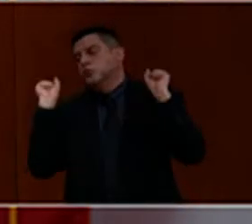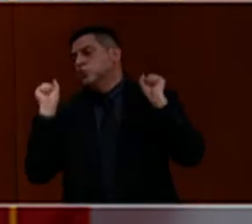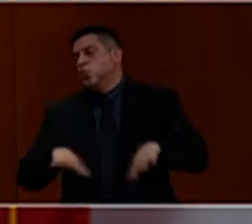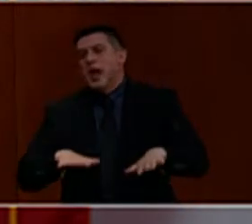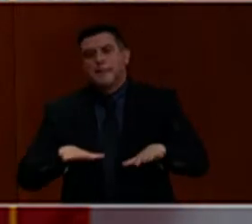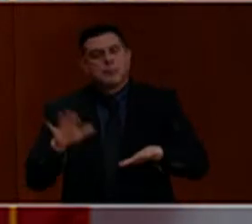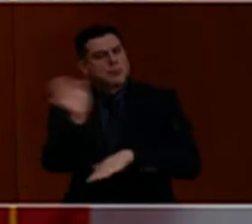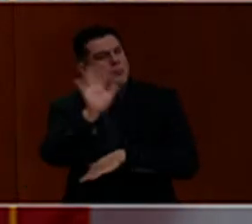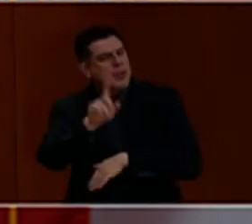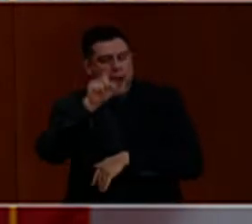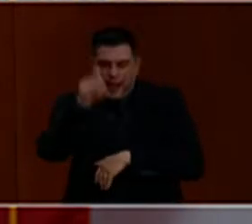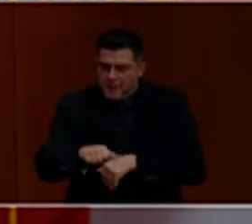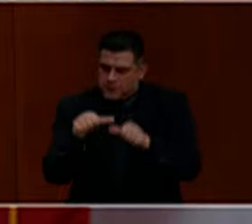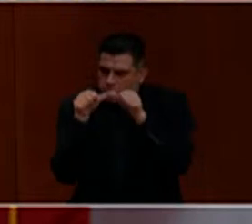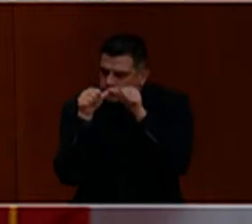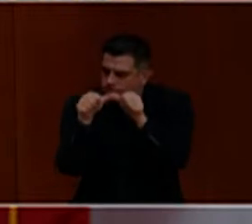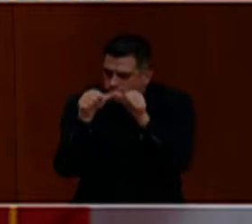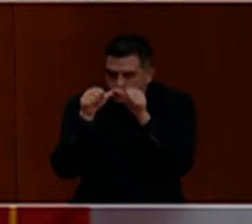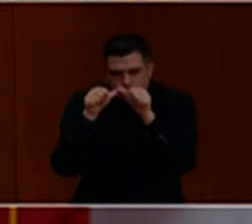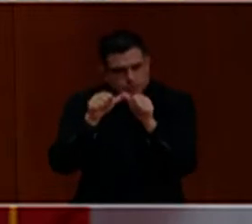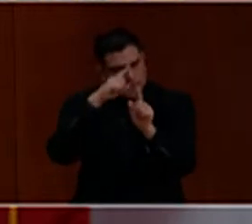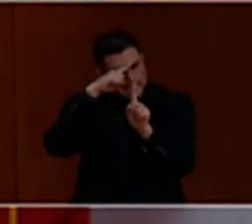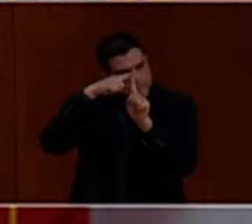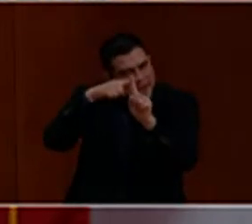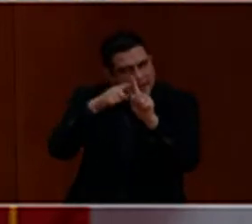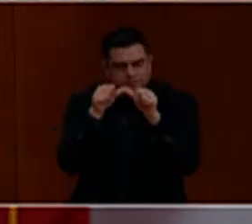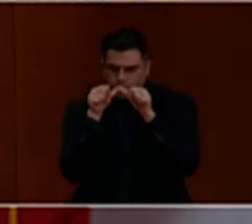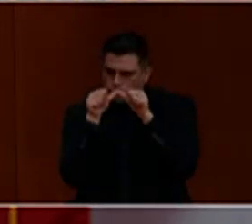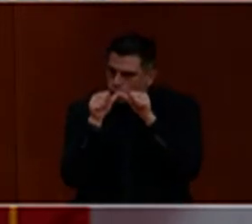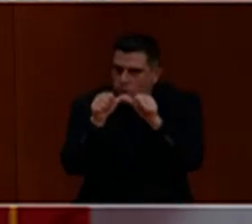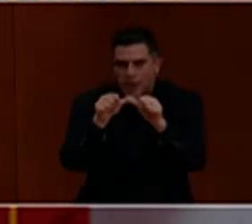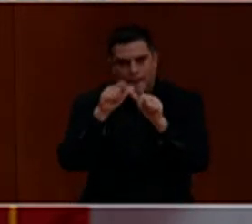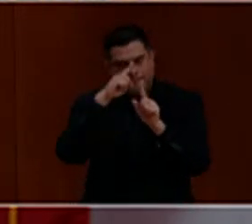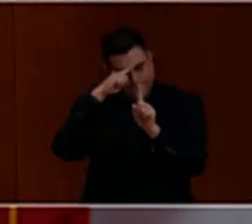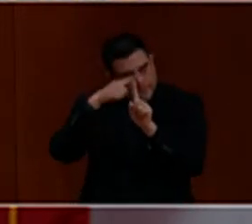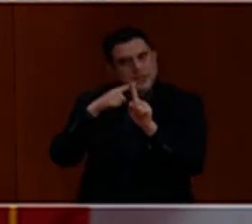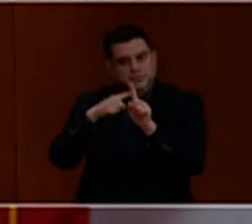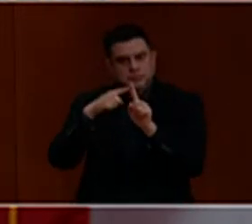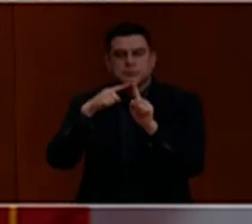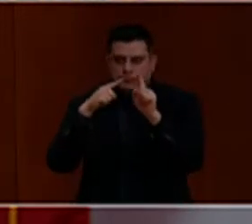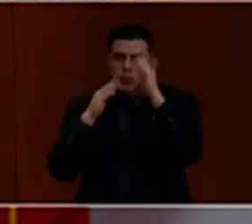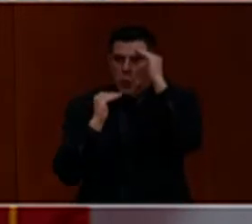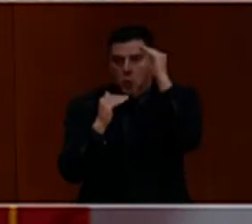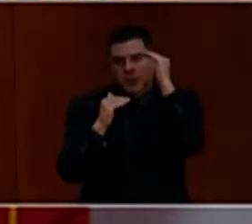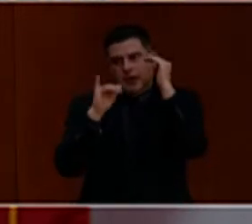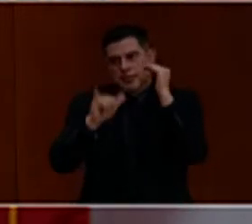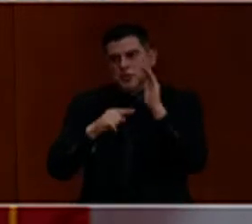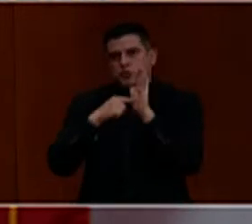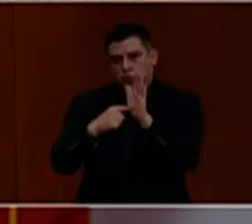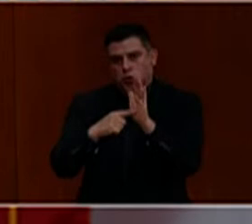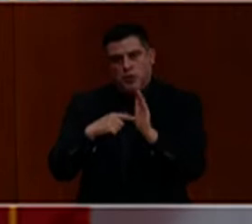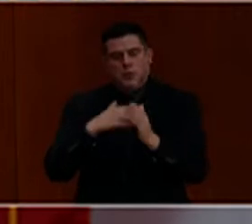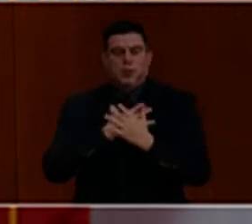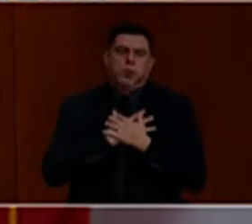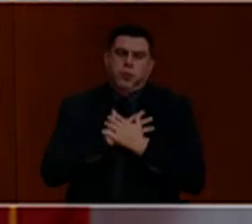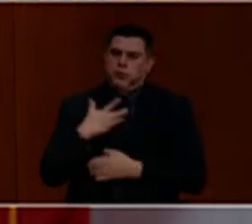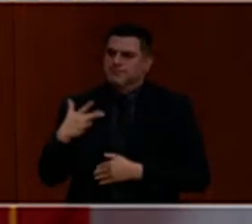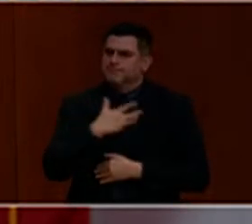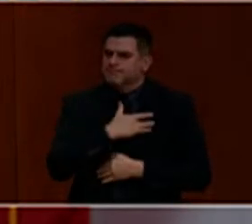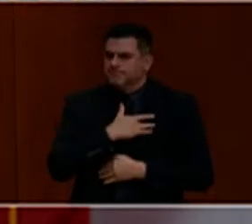talking about it really embodies that. So, Tara, I know that's very, very, very much true. Gail, I'm